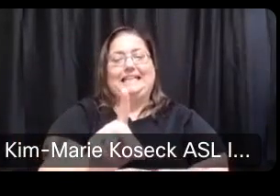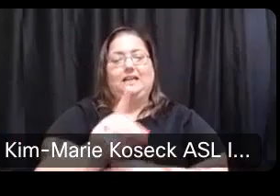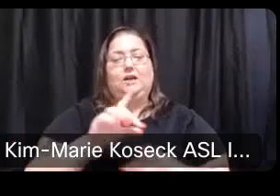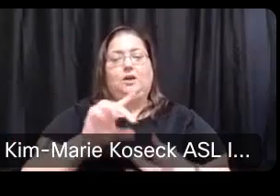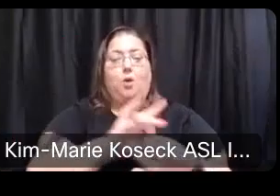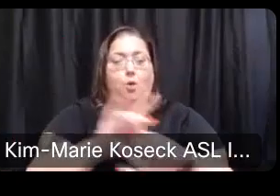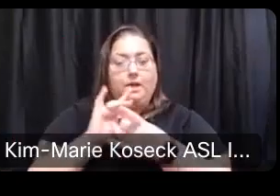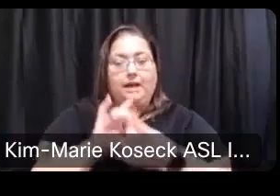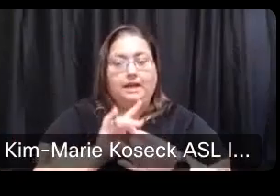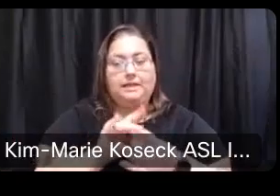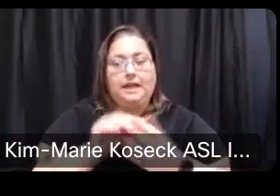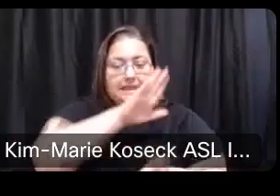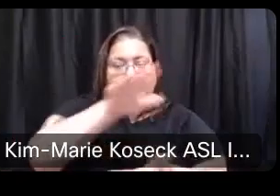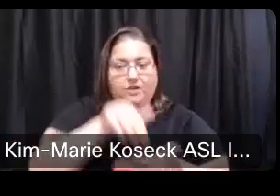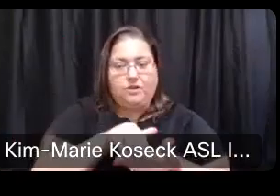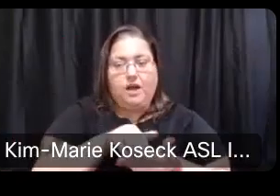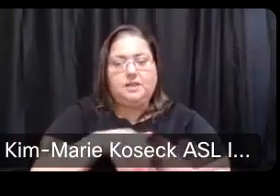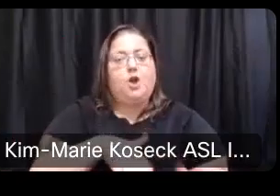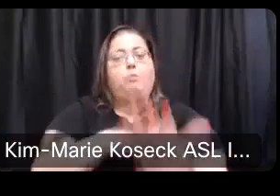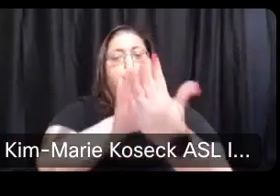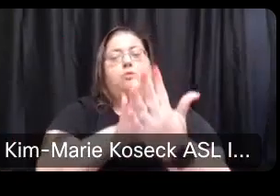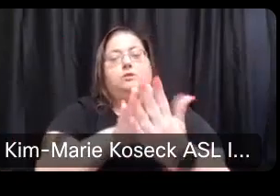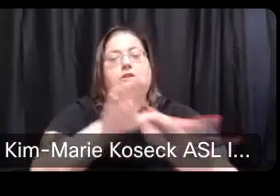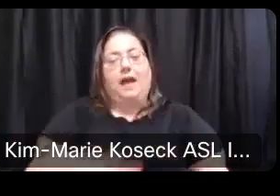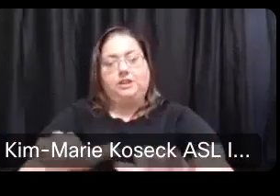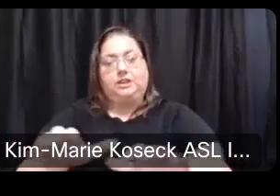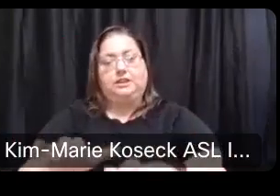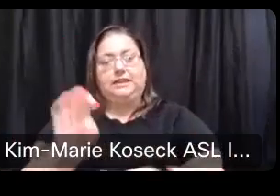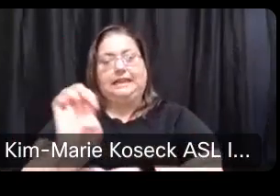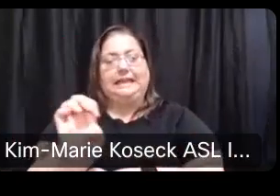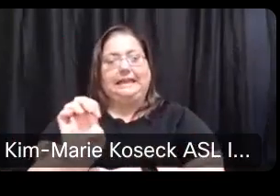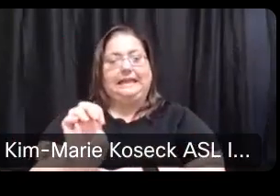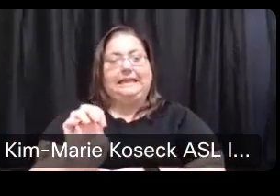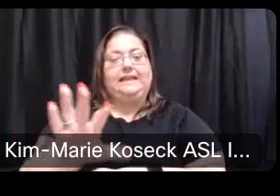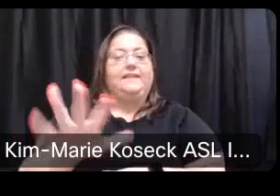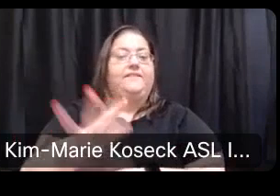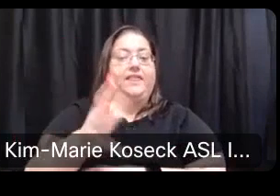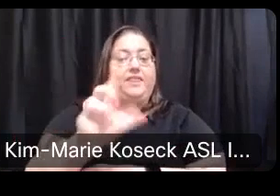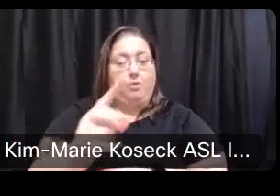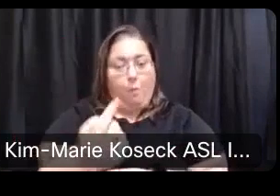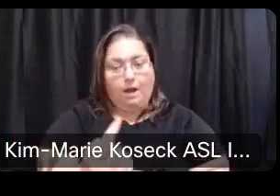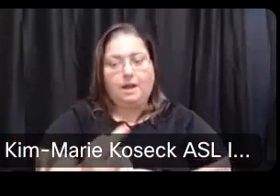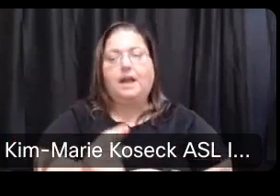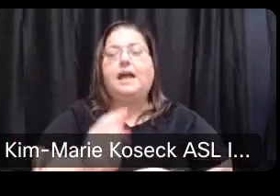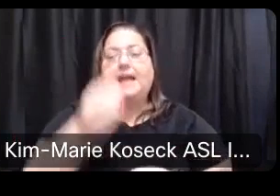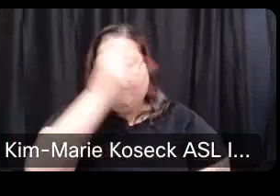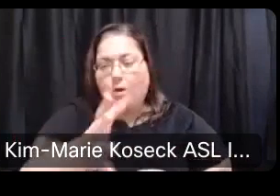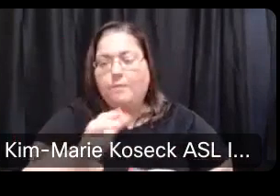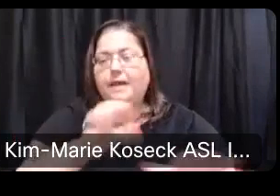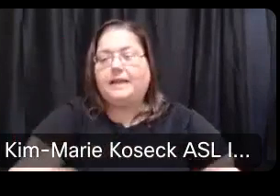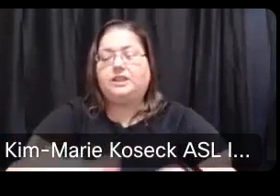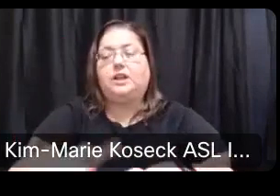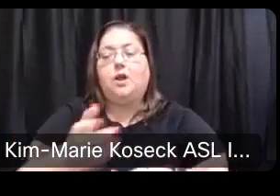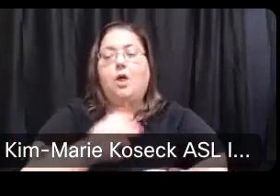coordinated and centralized approach to action. E, the fifth option, informed action by local governments,